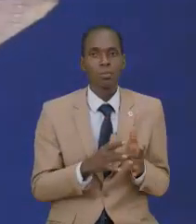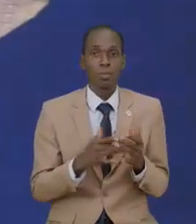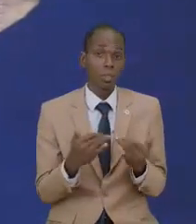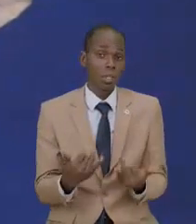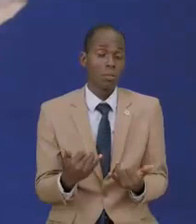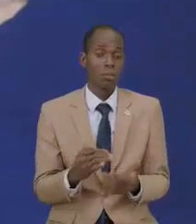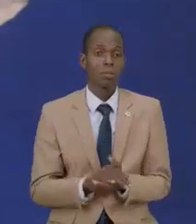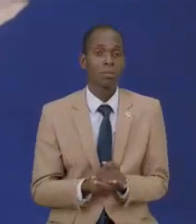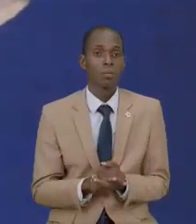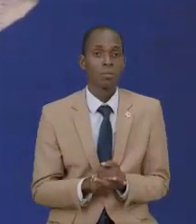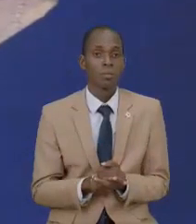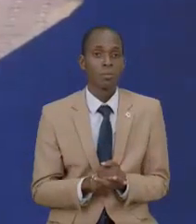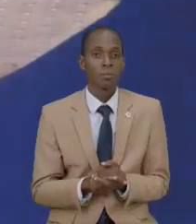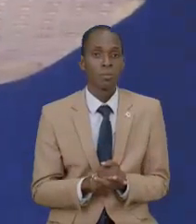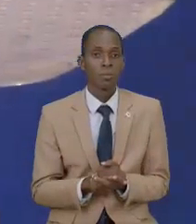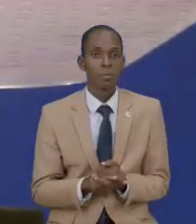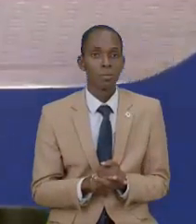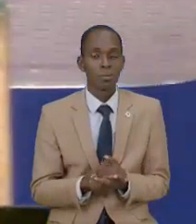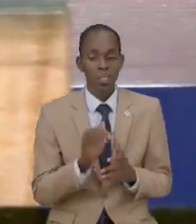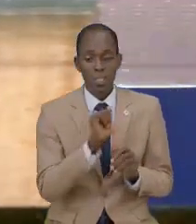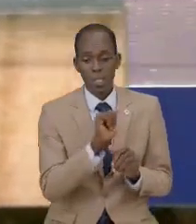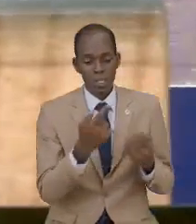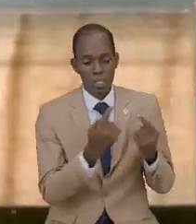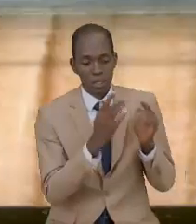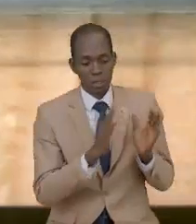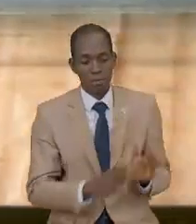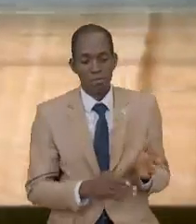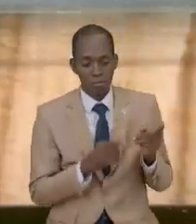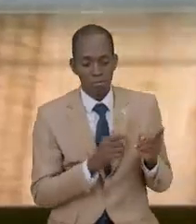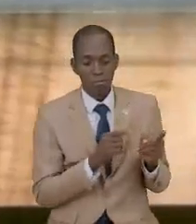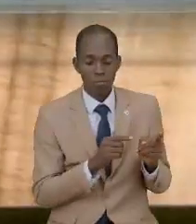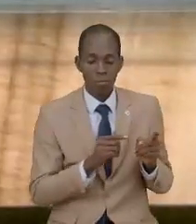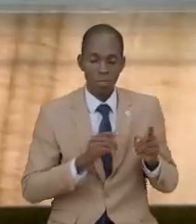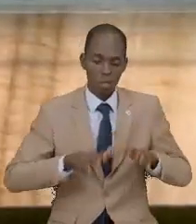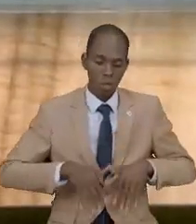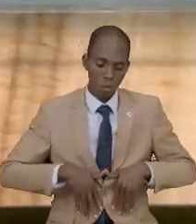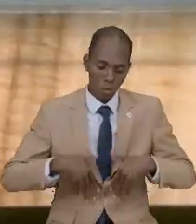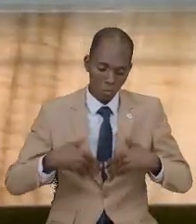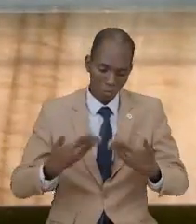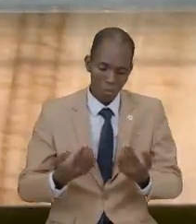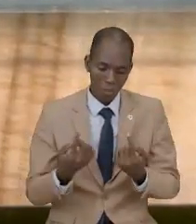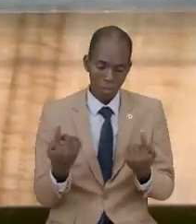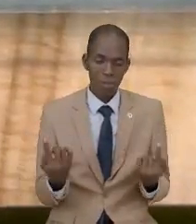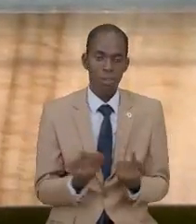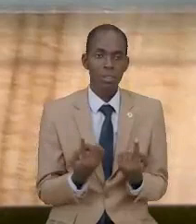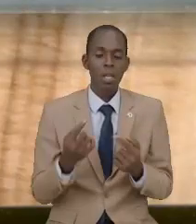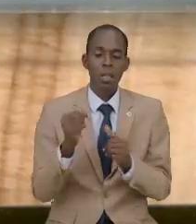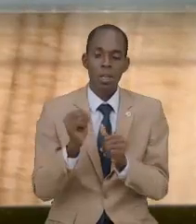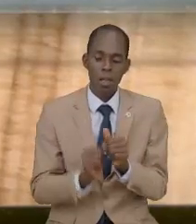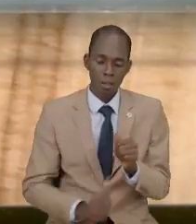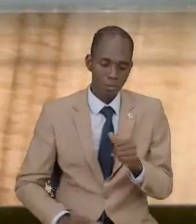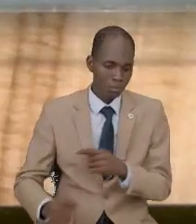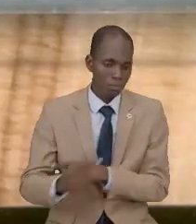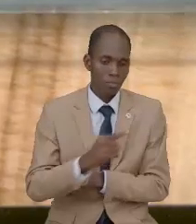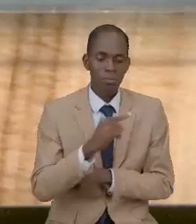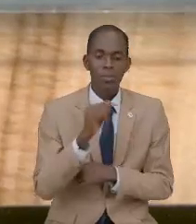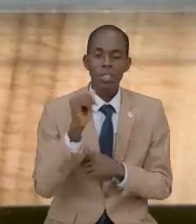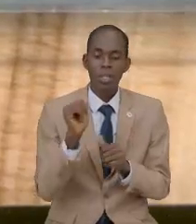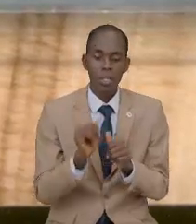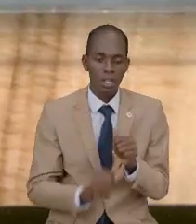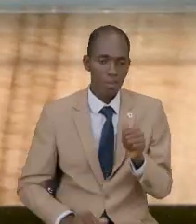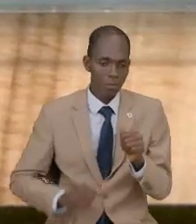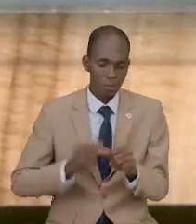Now, a sinner may confess sin every day of the